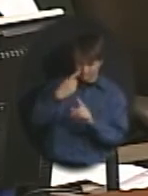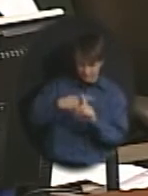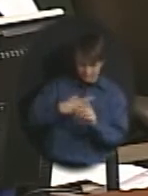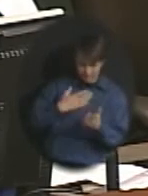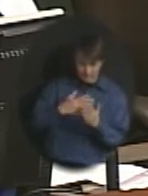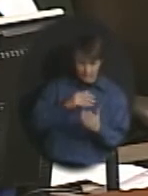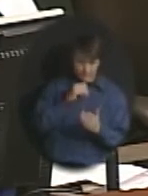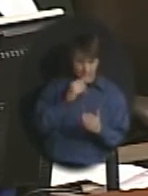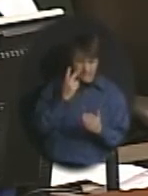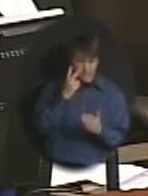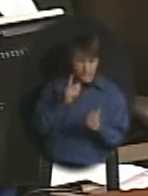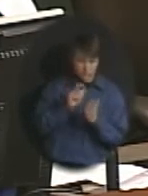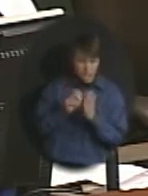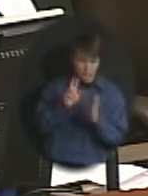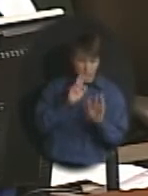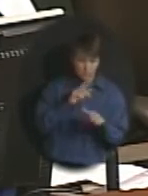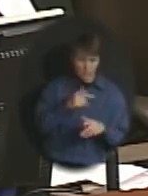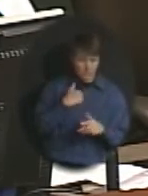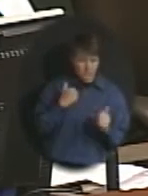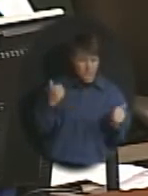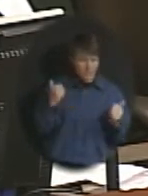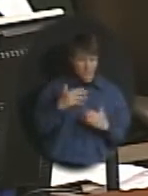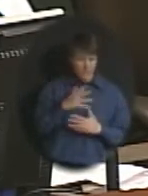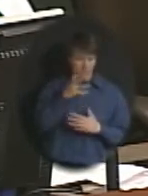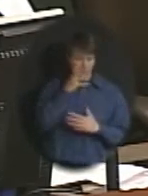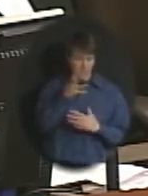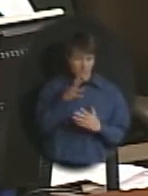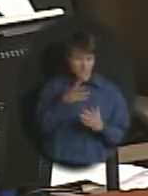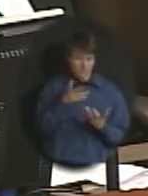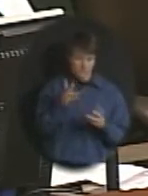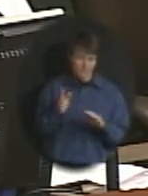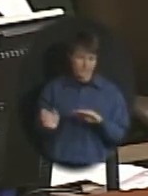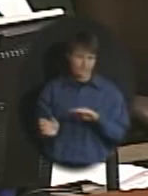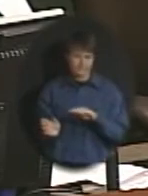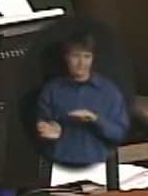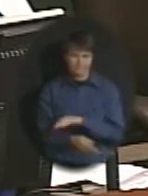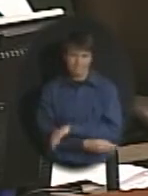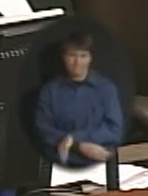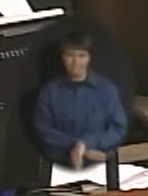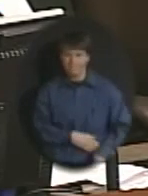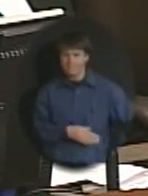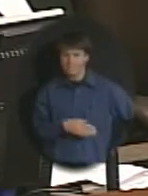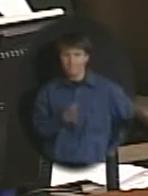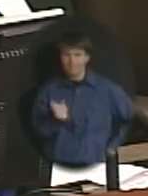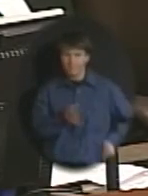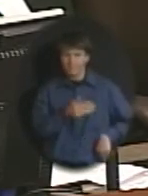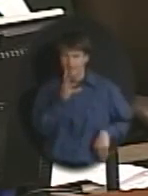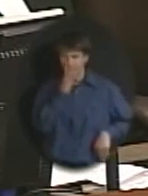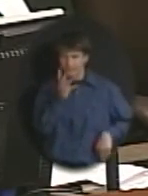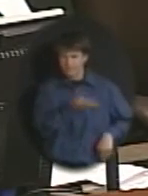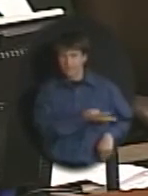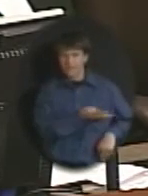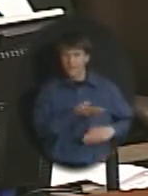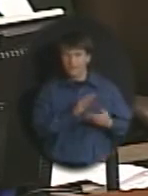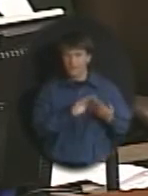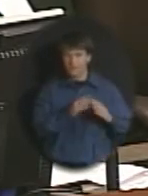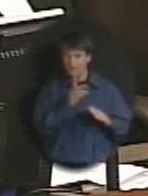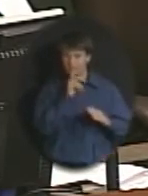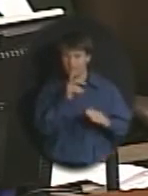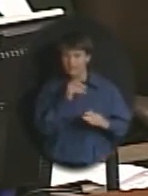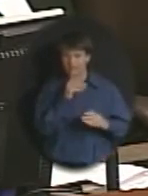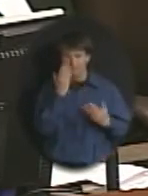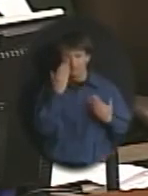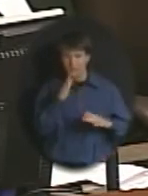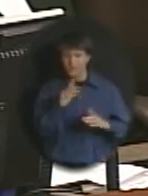us seeing it as a written report. I'm afraid it's just going to kind of get swept under the rug here, and our community not really realize